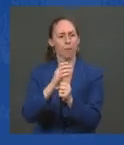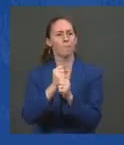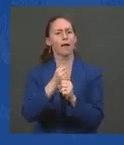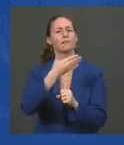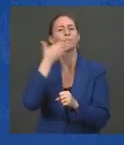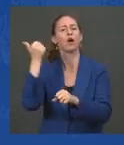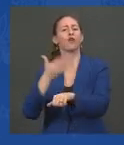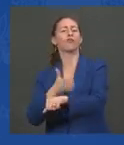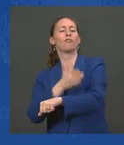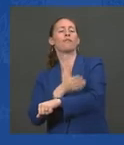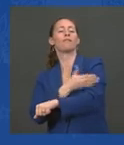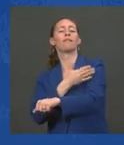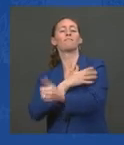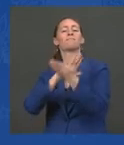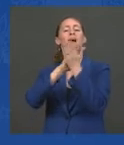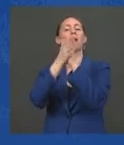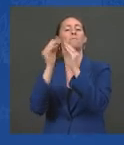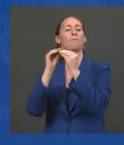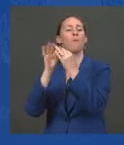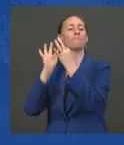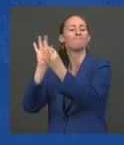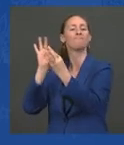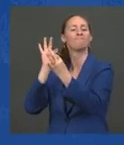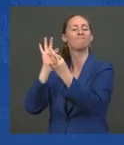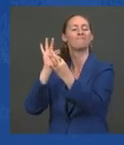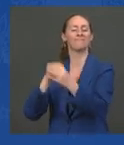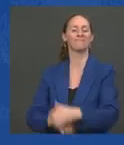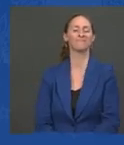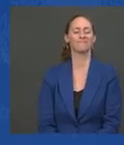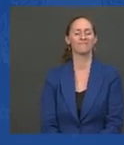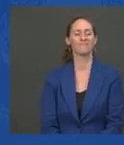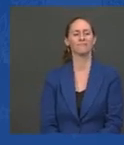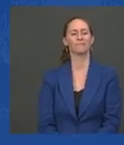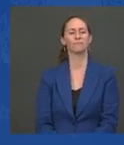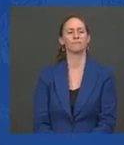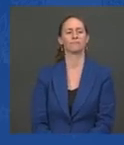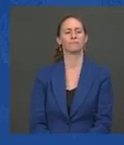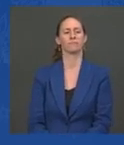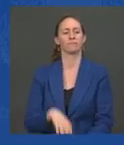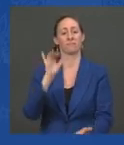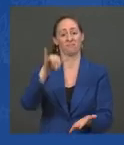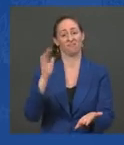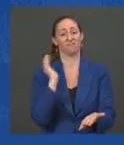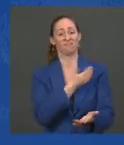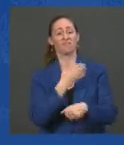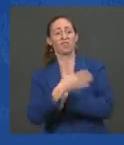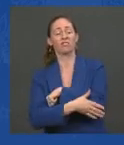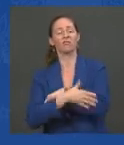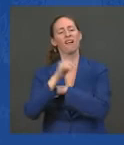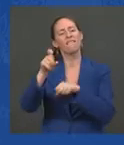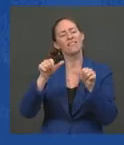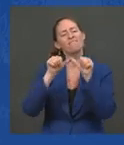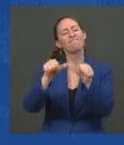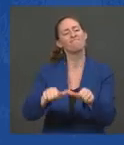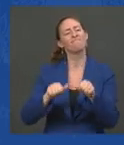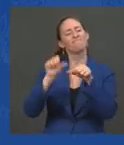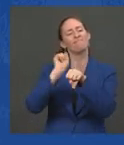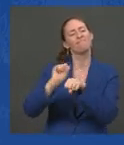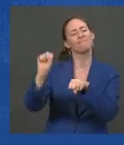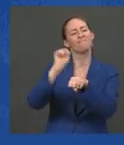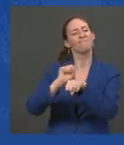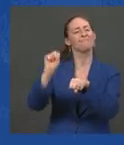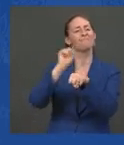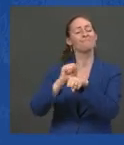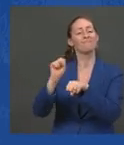And in our nation, that will forever be the work forward. As Dr. King did,